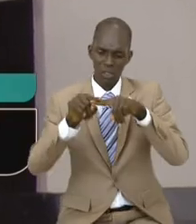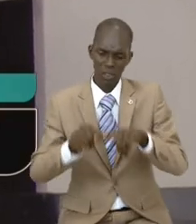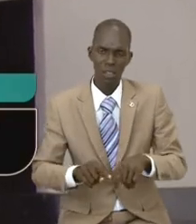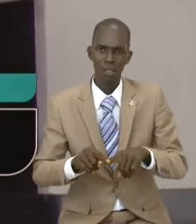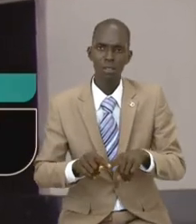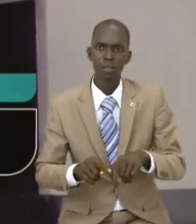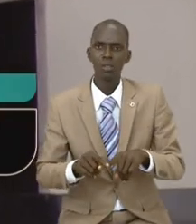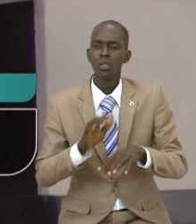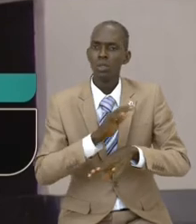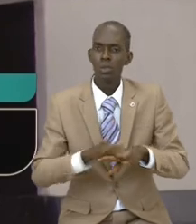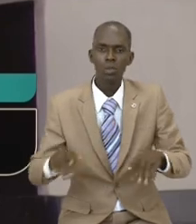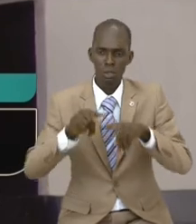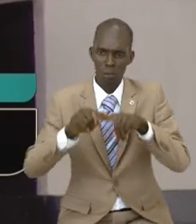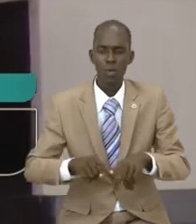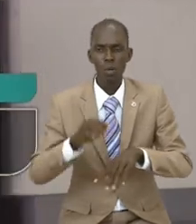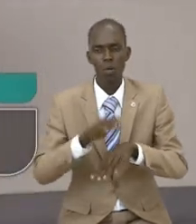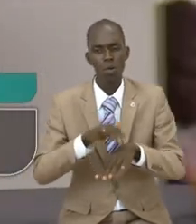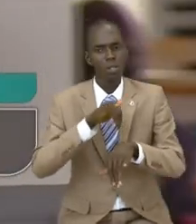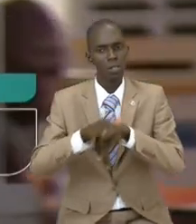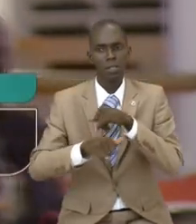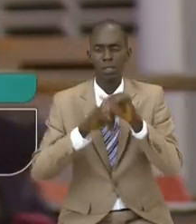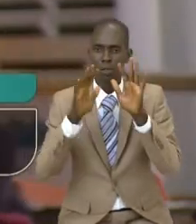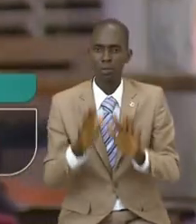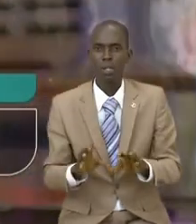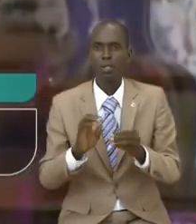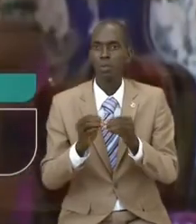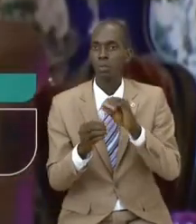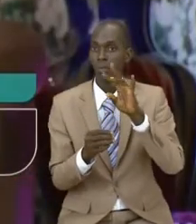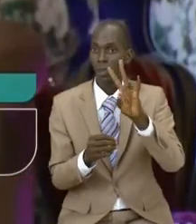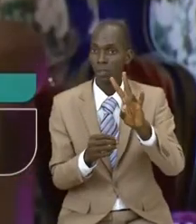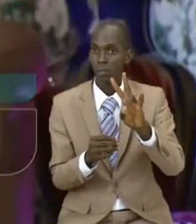on deceivers. Number seven, not